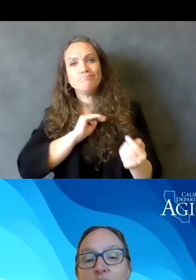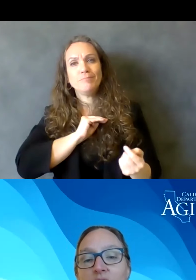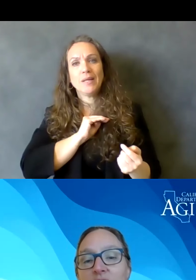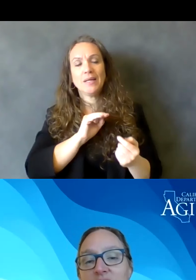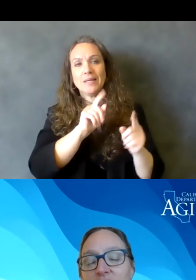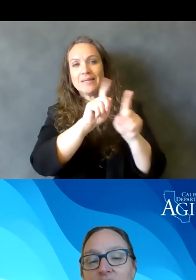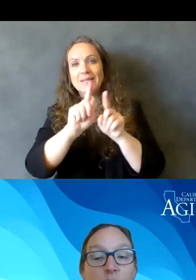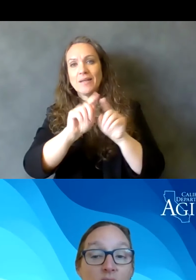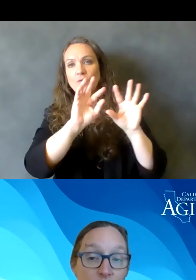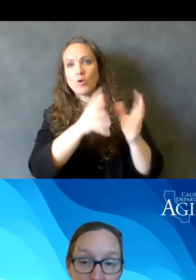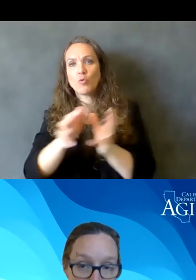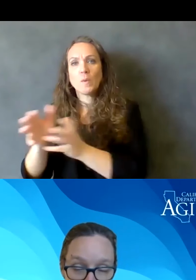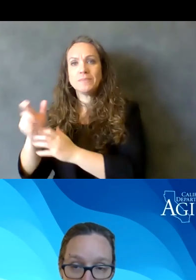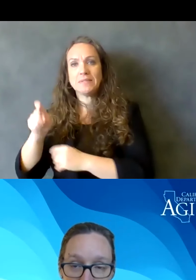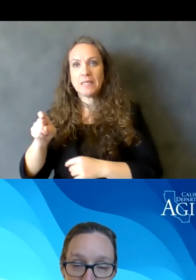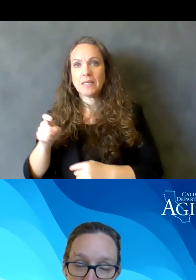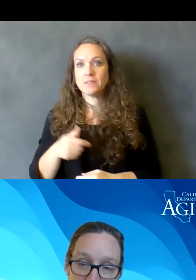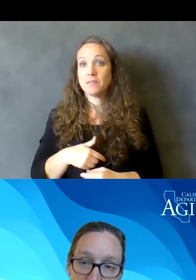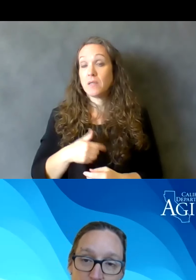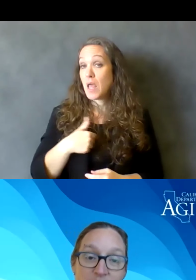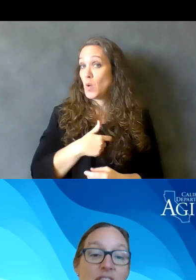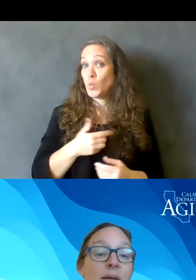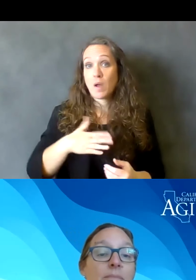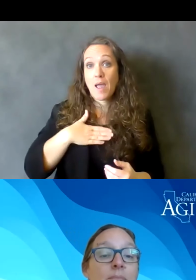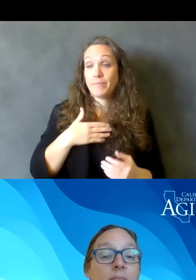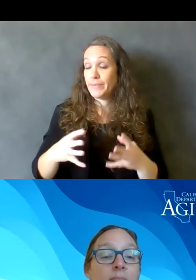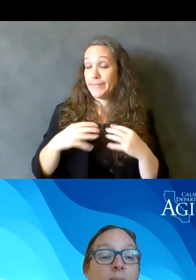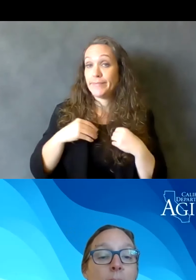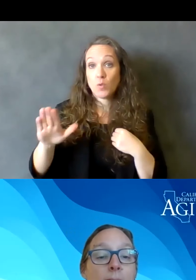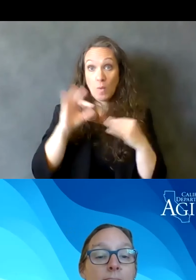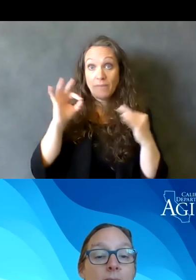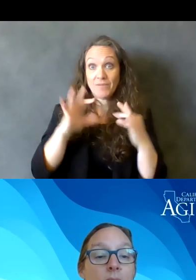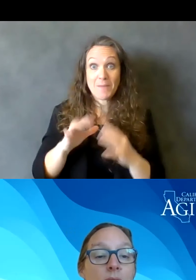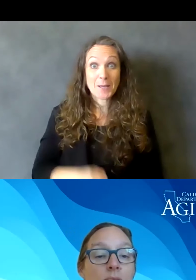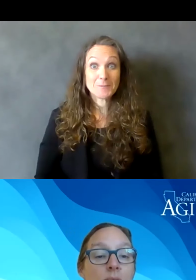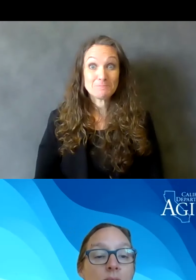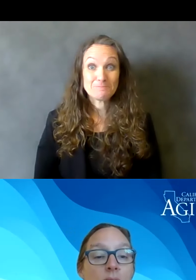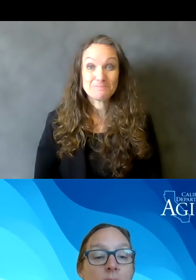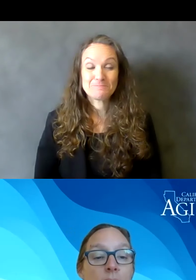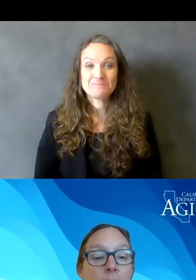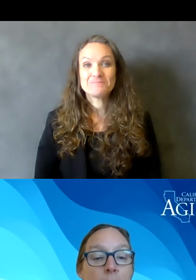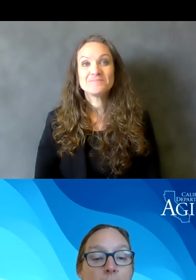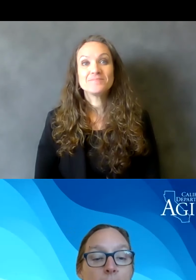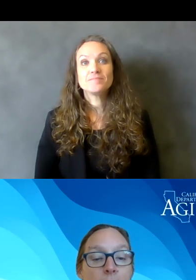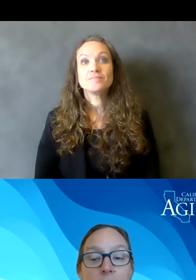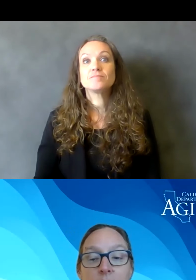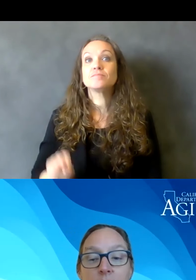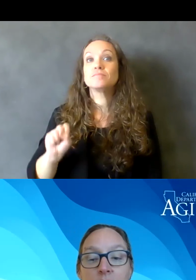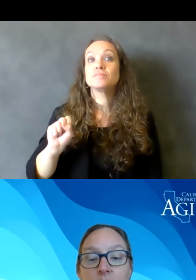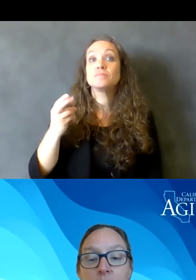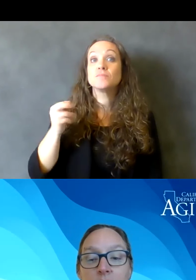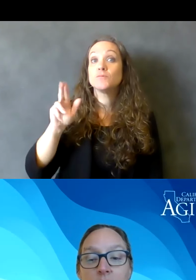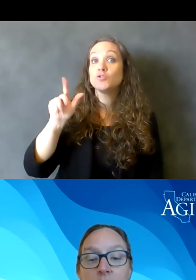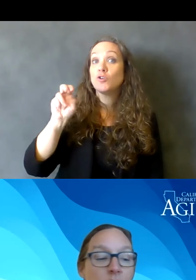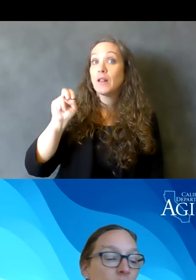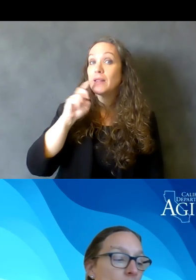a work in progress, and welcome feedback here or otherwise on that. Okay, my email was included